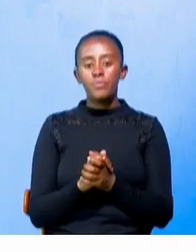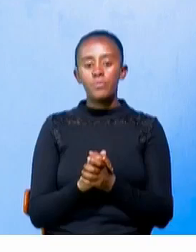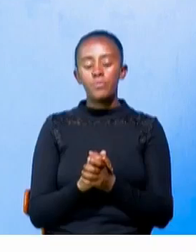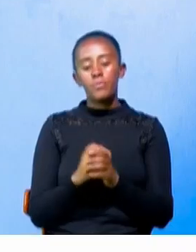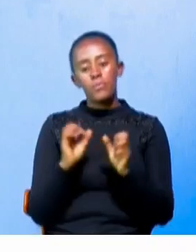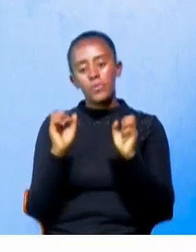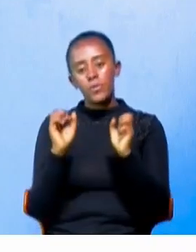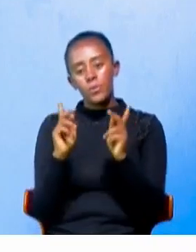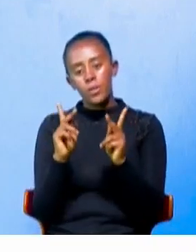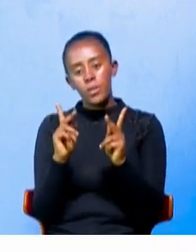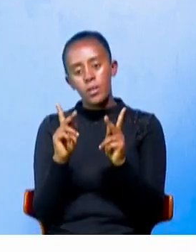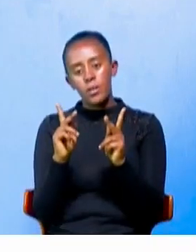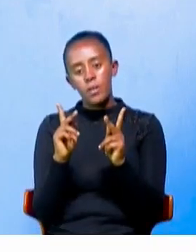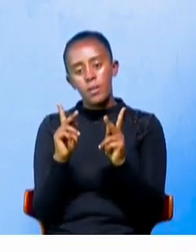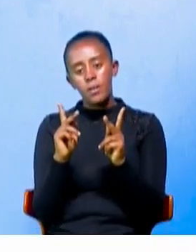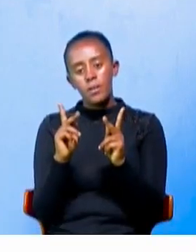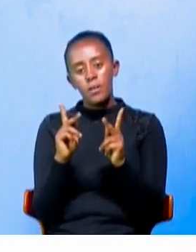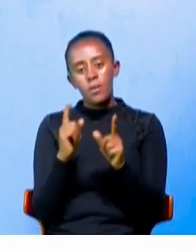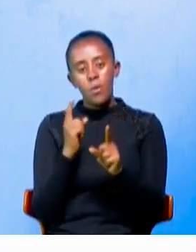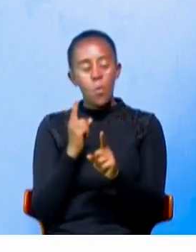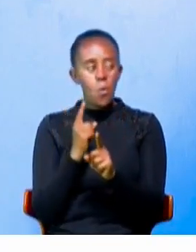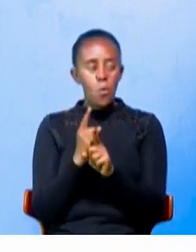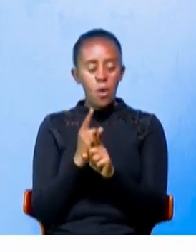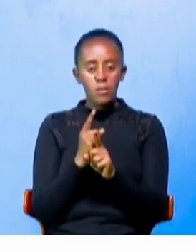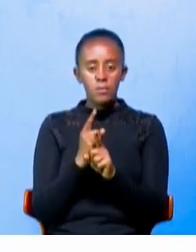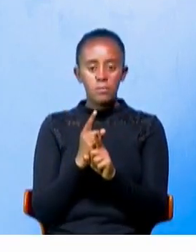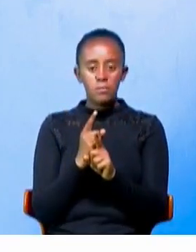Okay. All right.